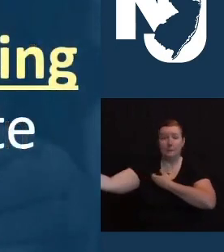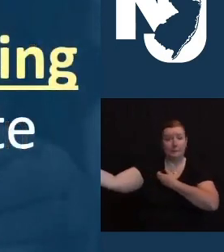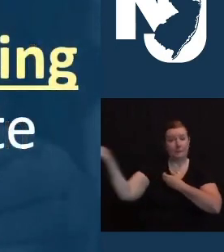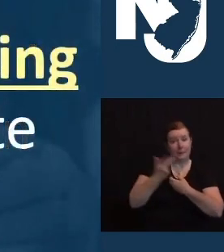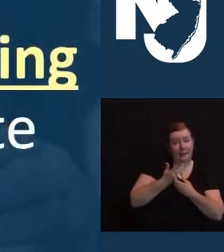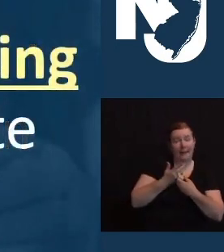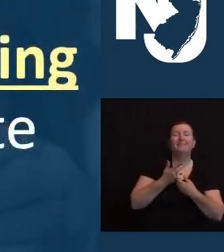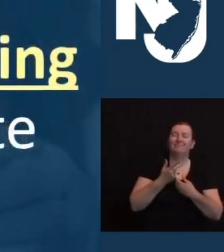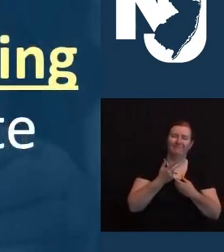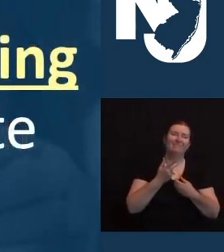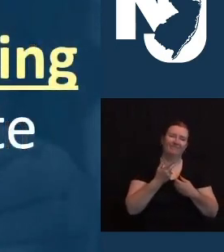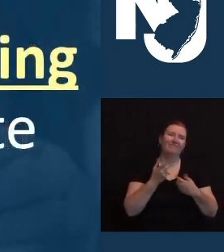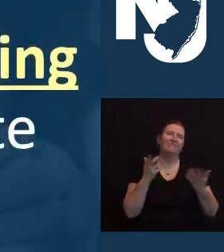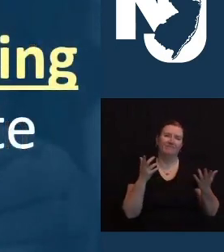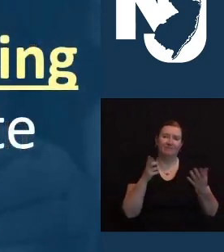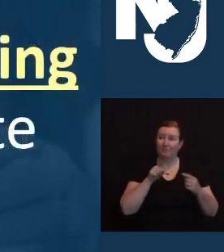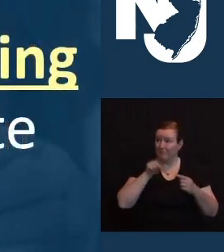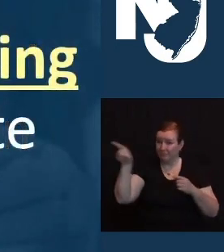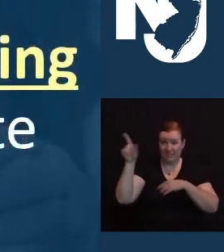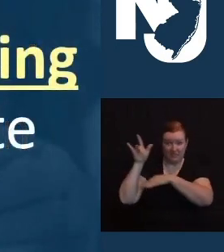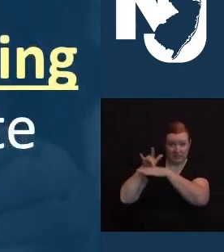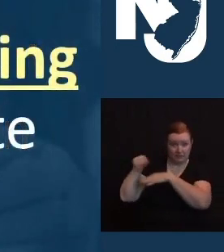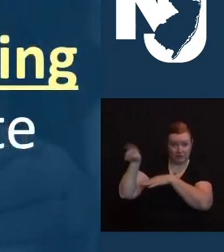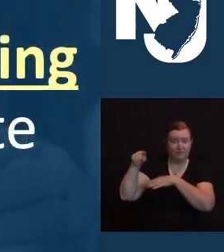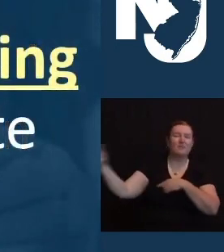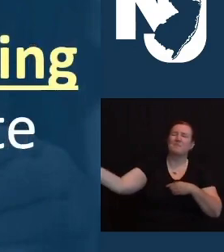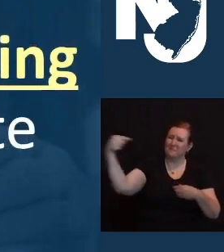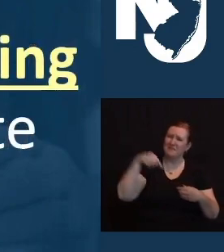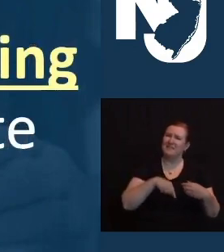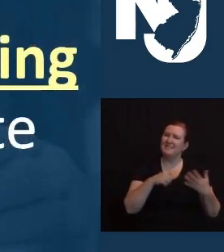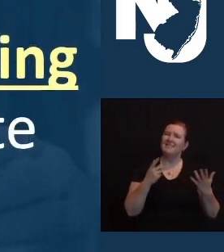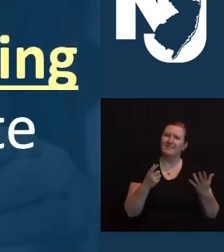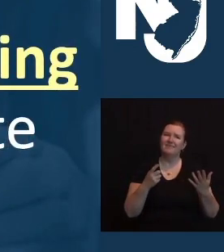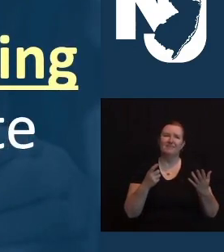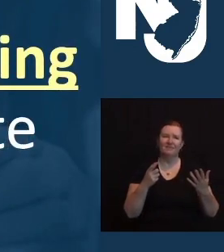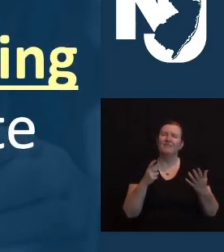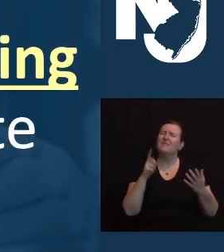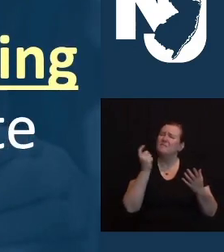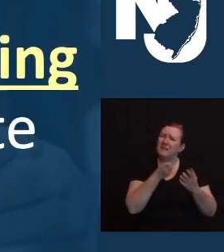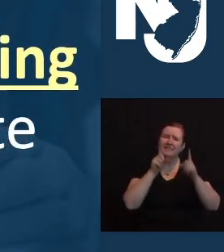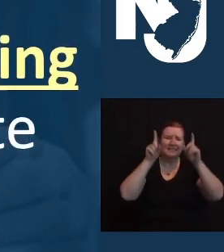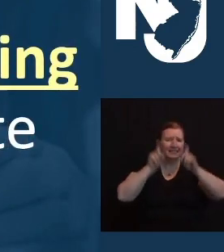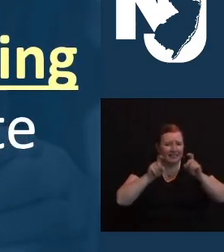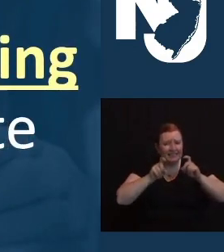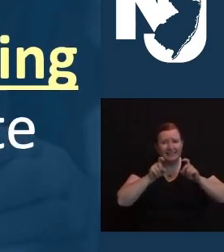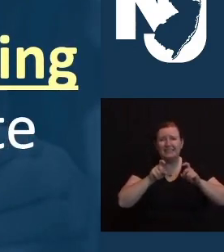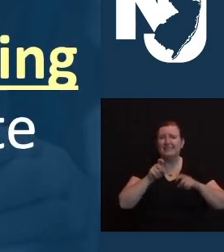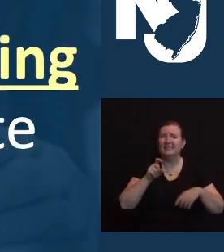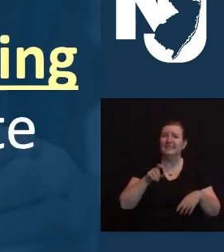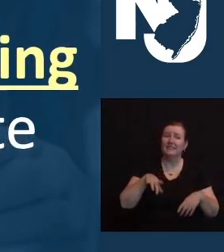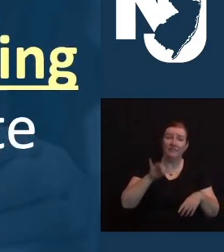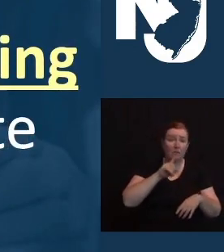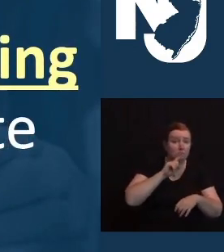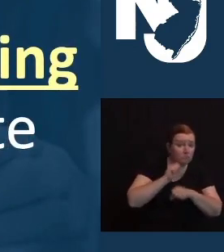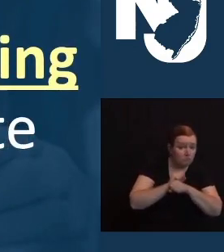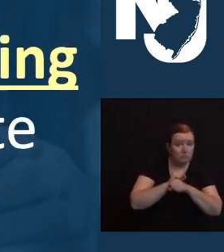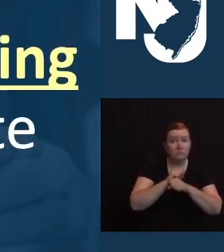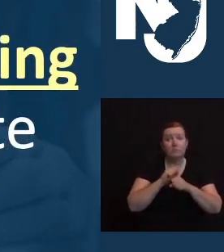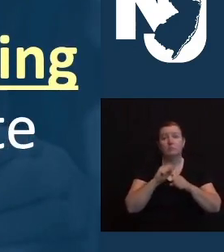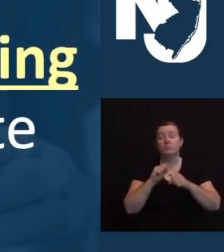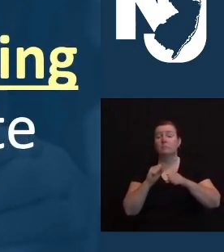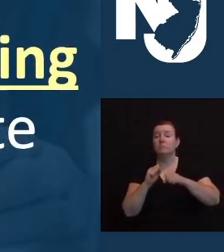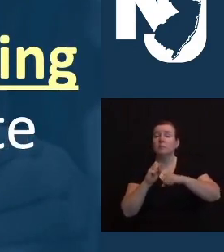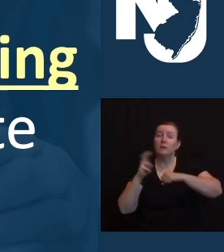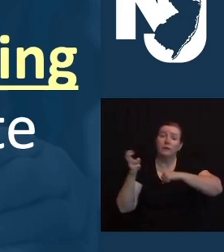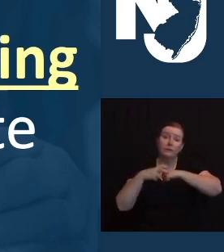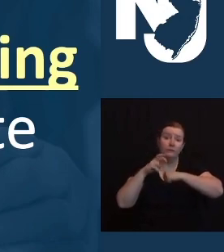encourage everyone, residents and visitors alike, to get tested and to know whether or not you may be carrying this coronavirus, especially if